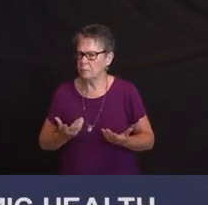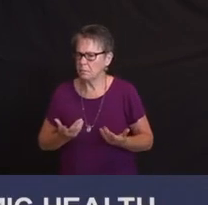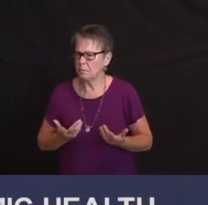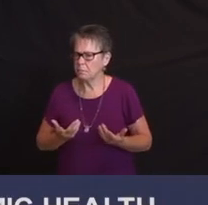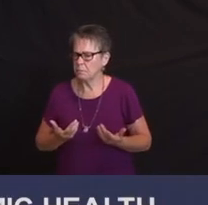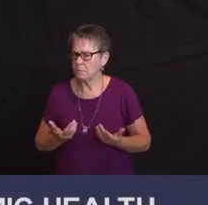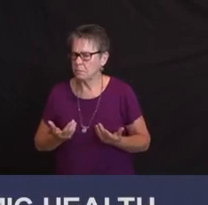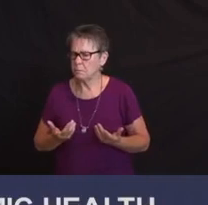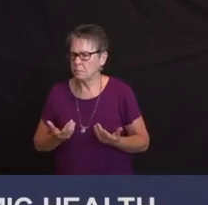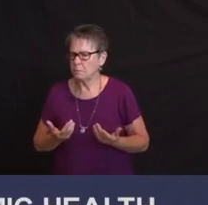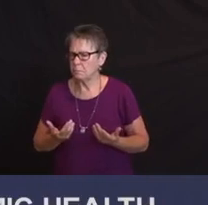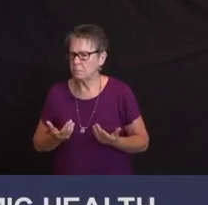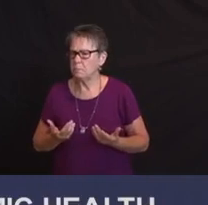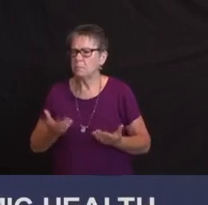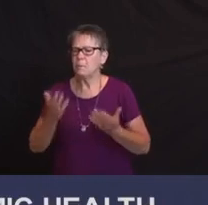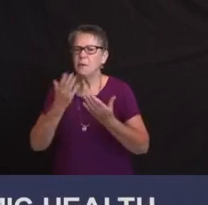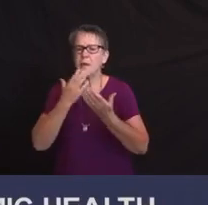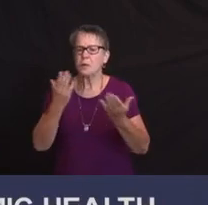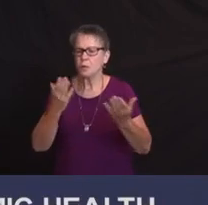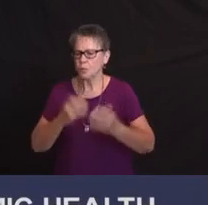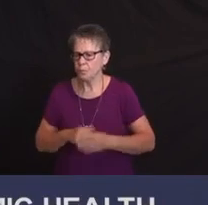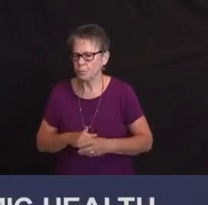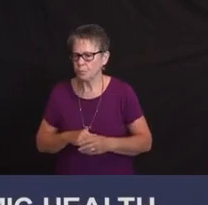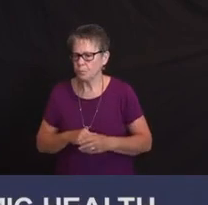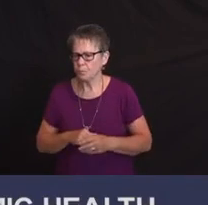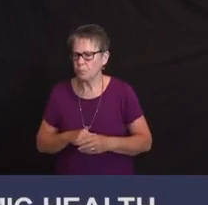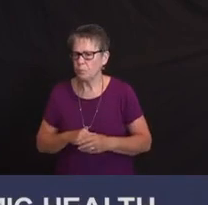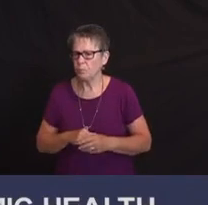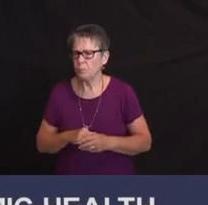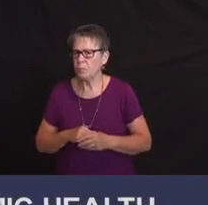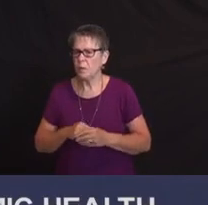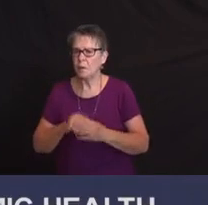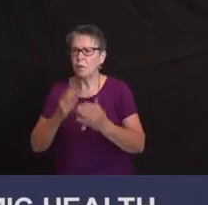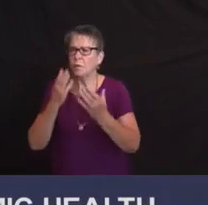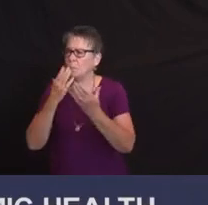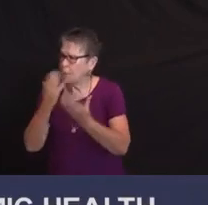you. Thank you for that.